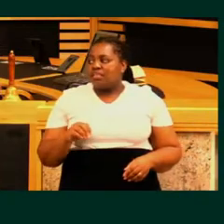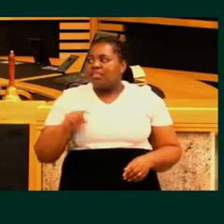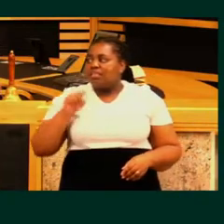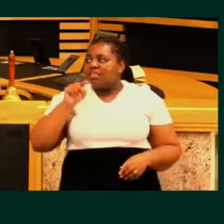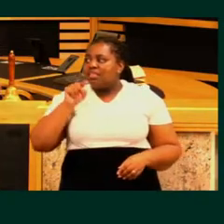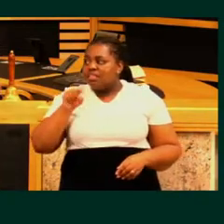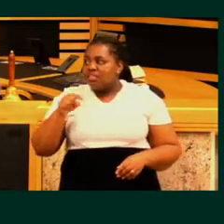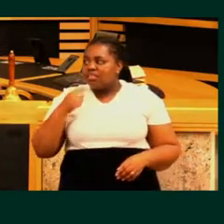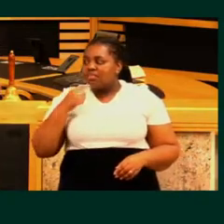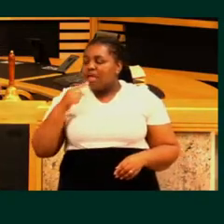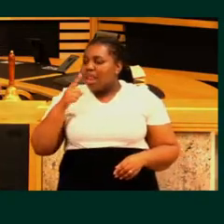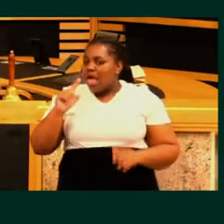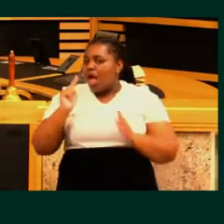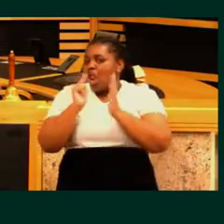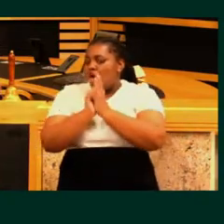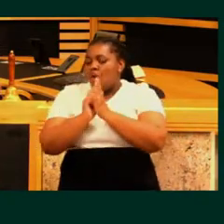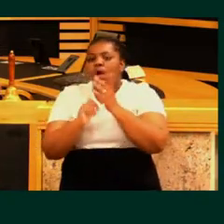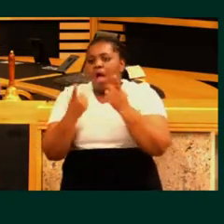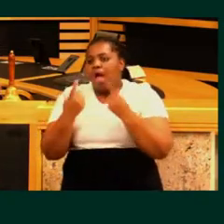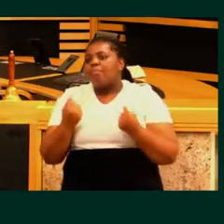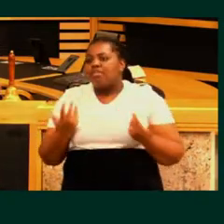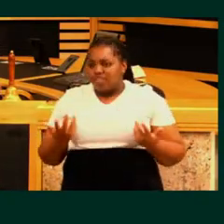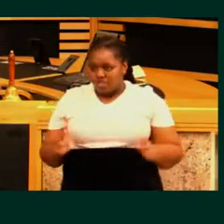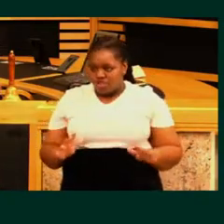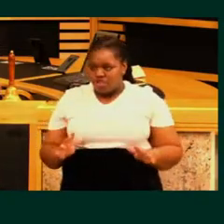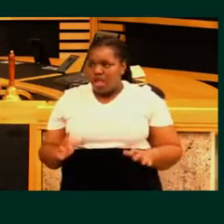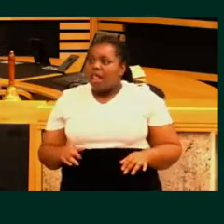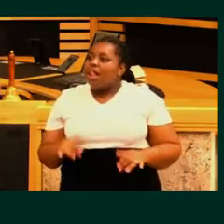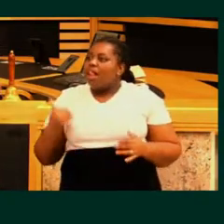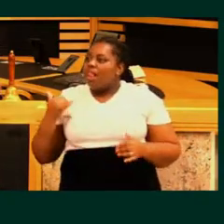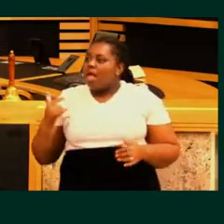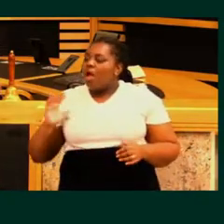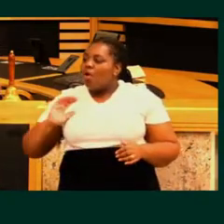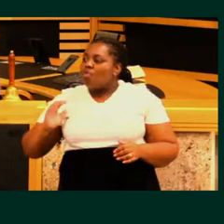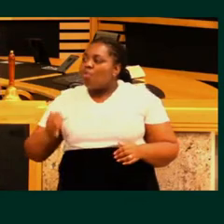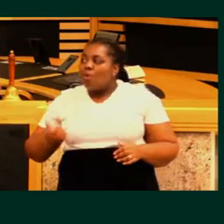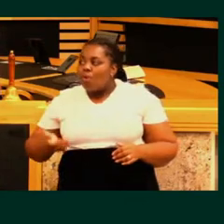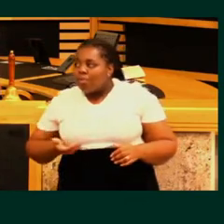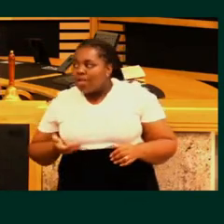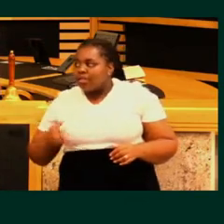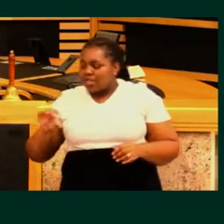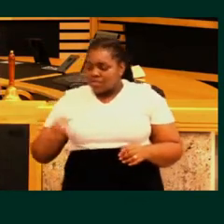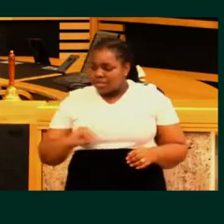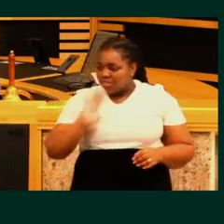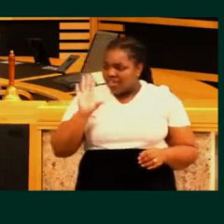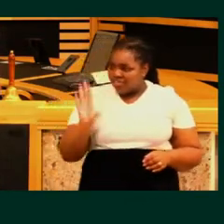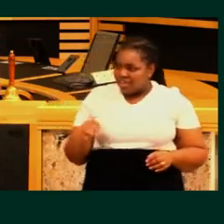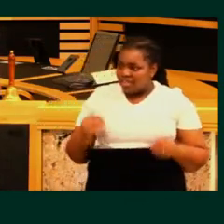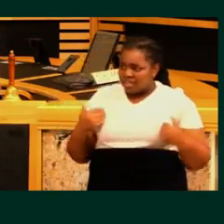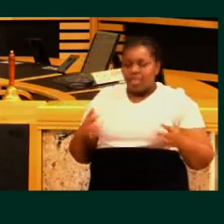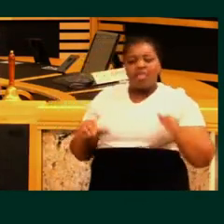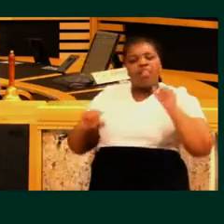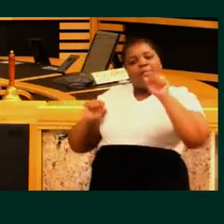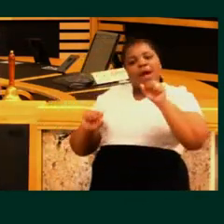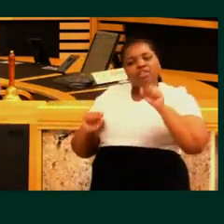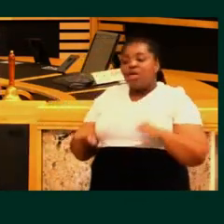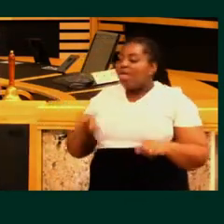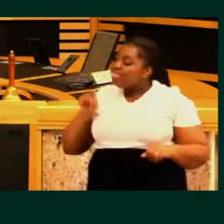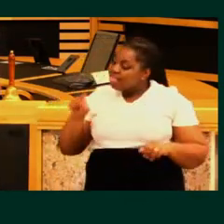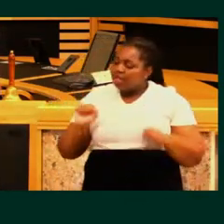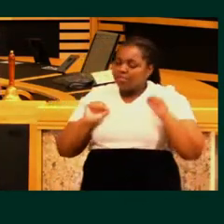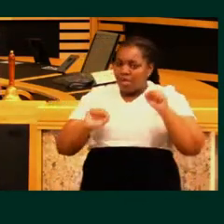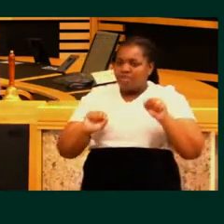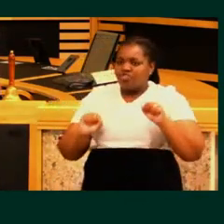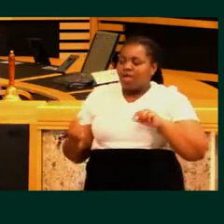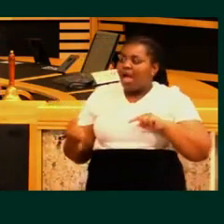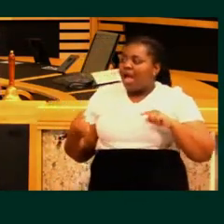disposed that law was implemented the women of South Africa started a March and that March against the